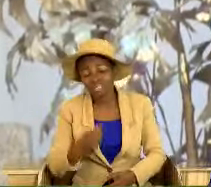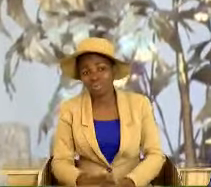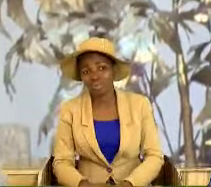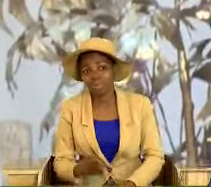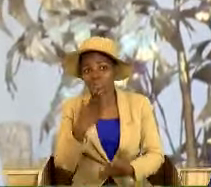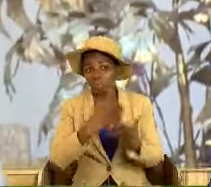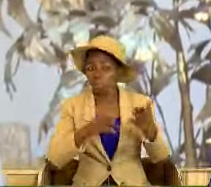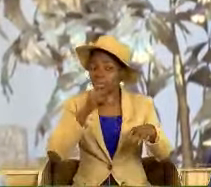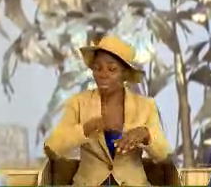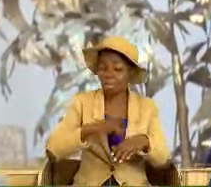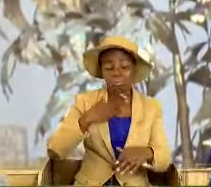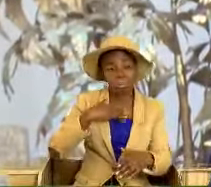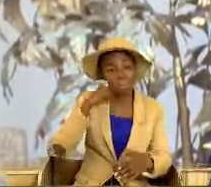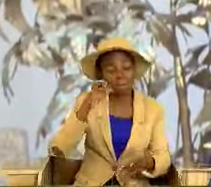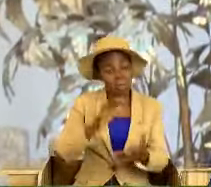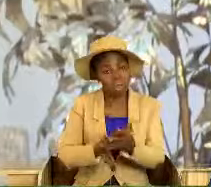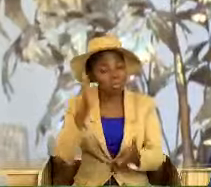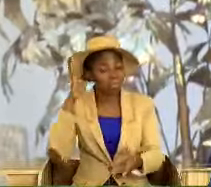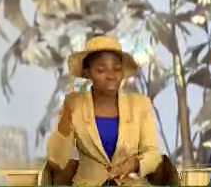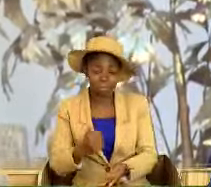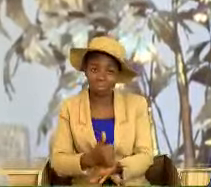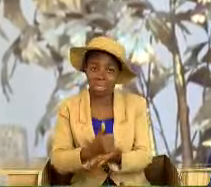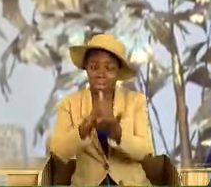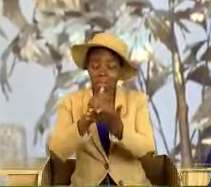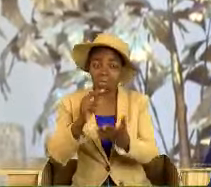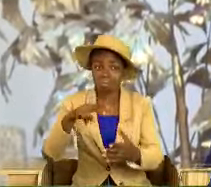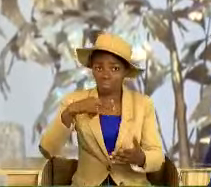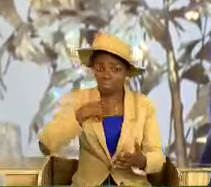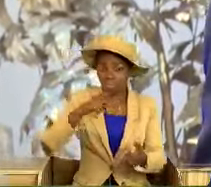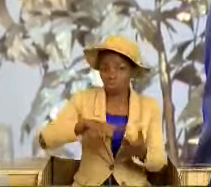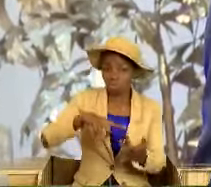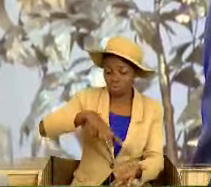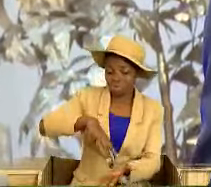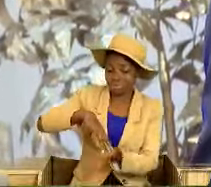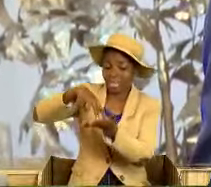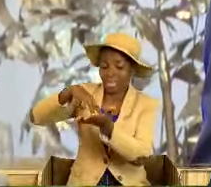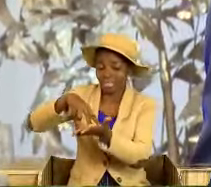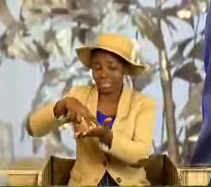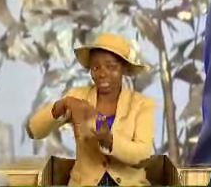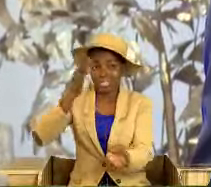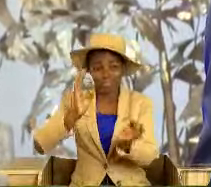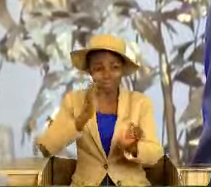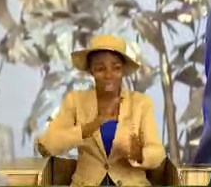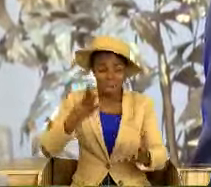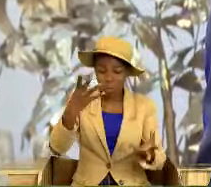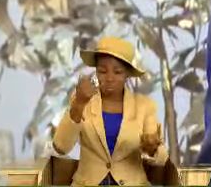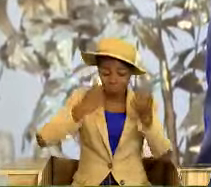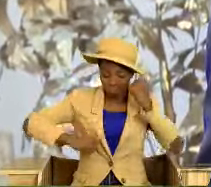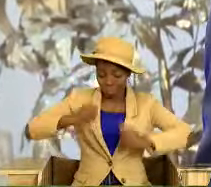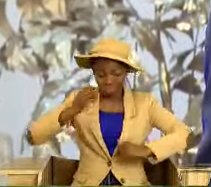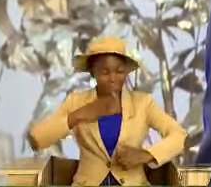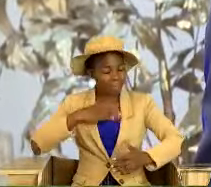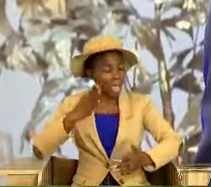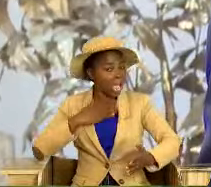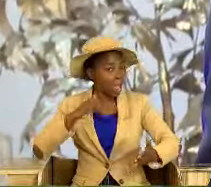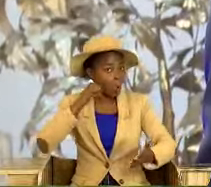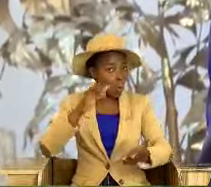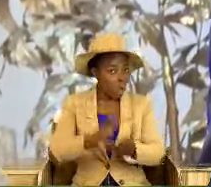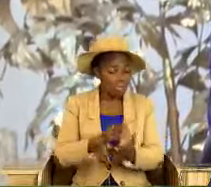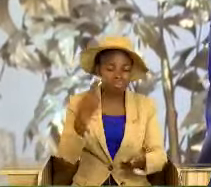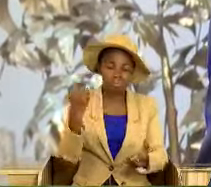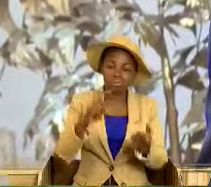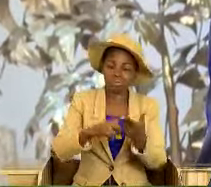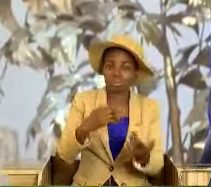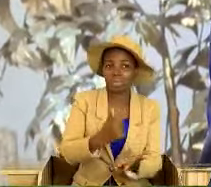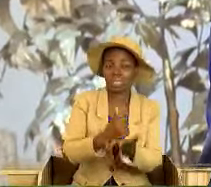stand up from the bed or if I want to take my bath I can't bend down to fetch water on my body um I went to see the doctor and the doctor referred